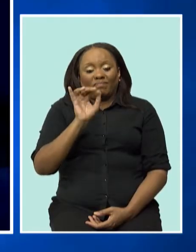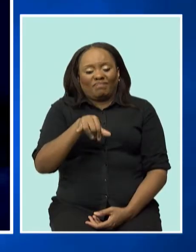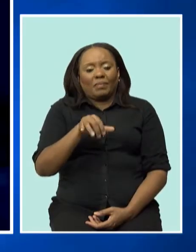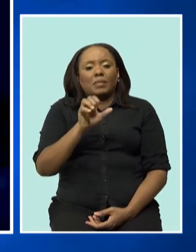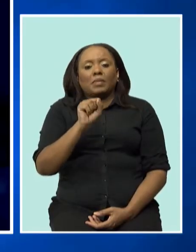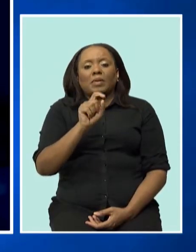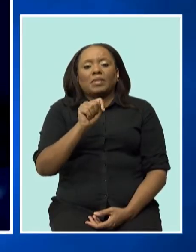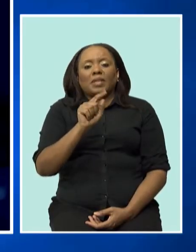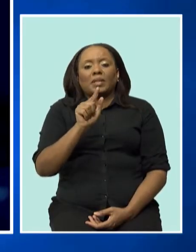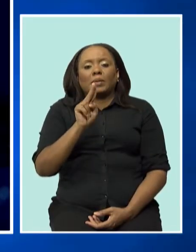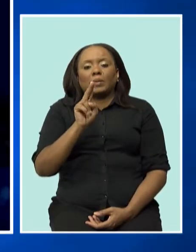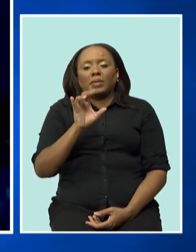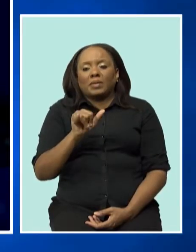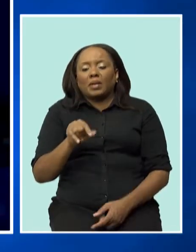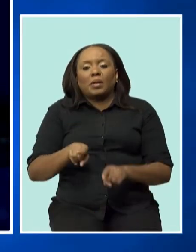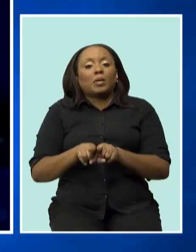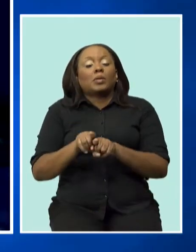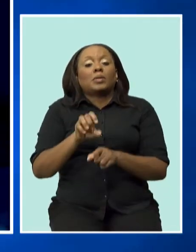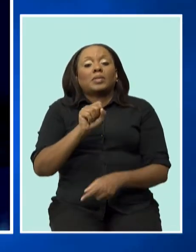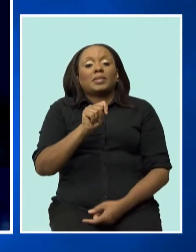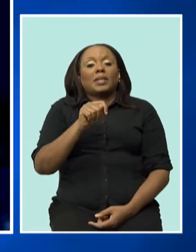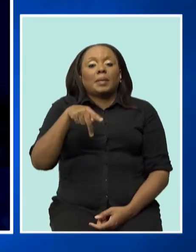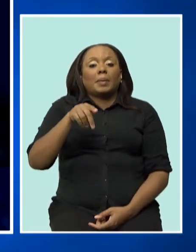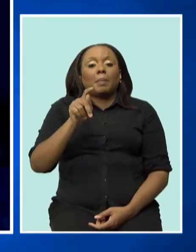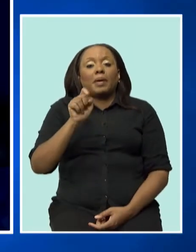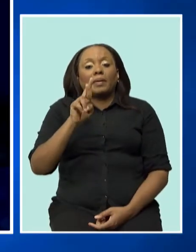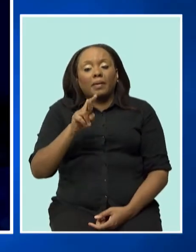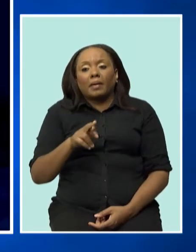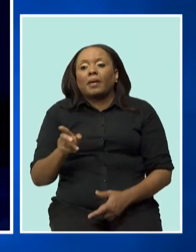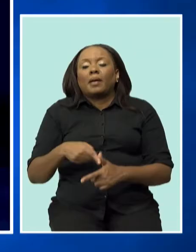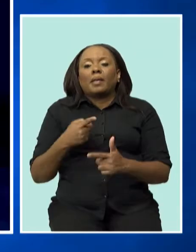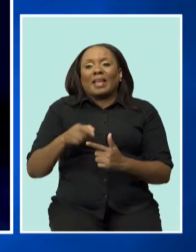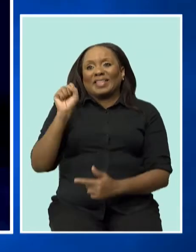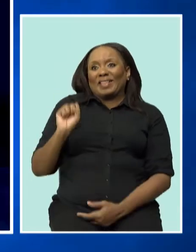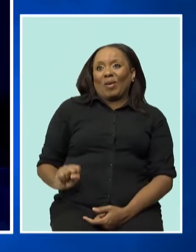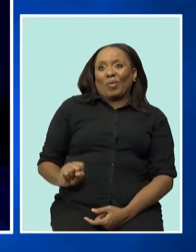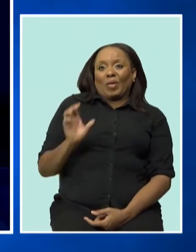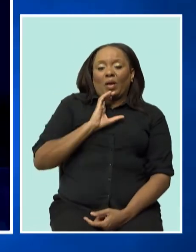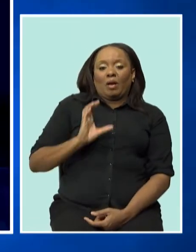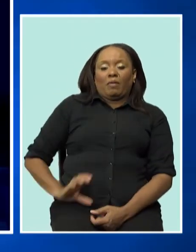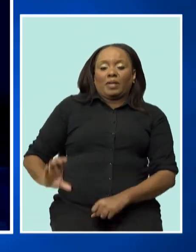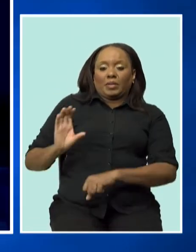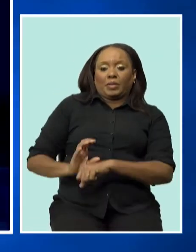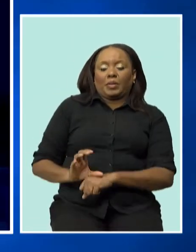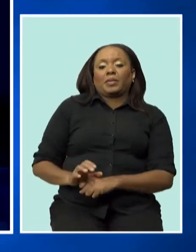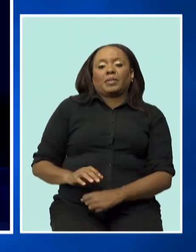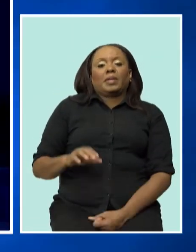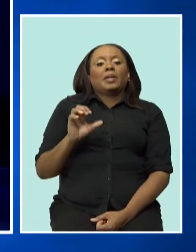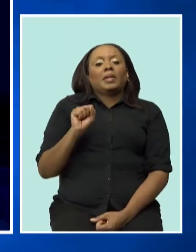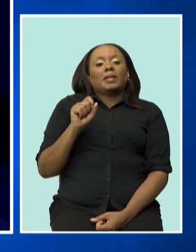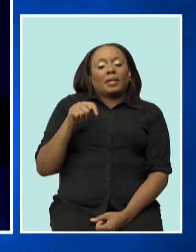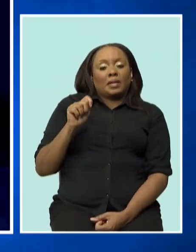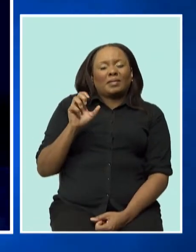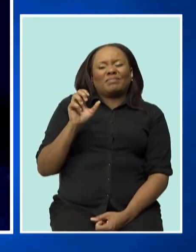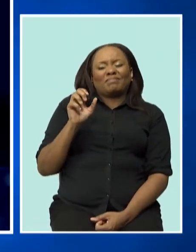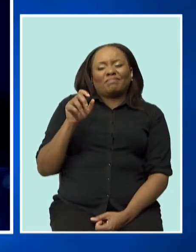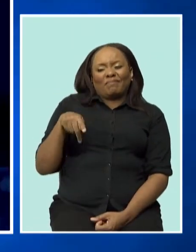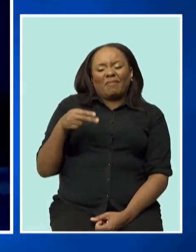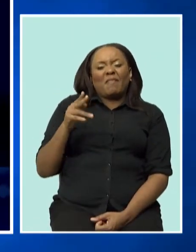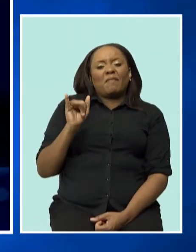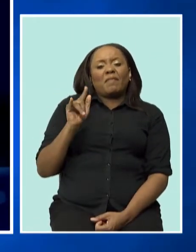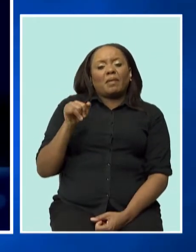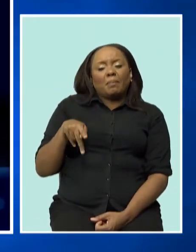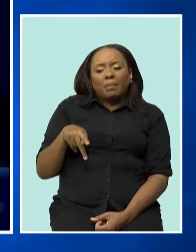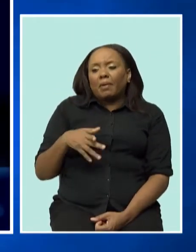in the south of the island we had bursts in Christchurch and St. Philip. And in the central area as well, we had some bursts in areas like